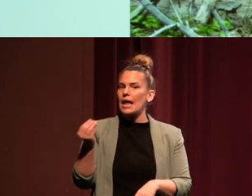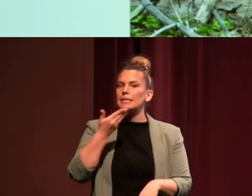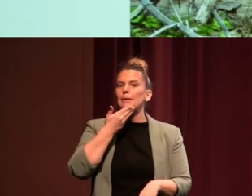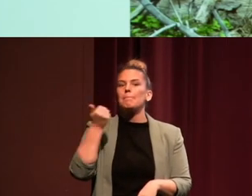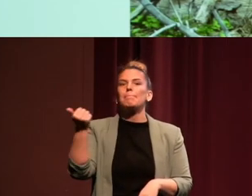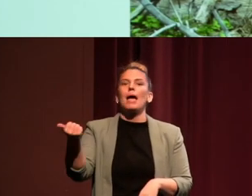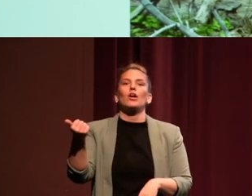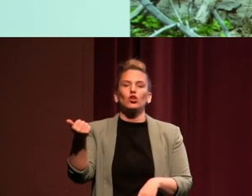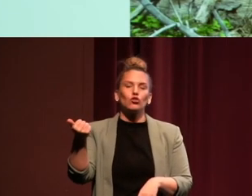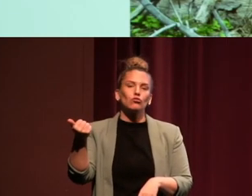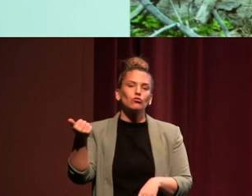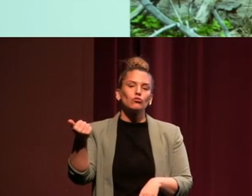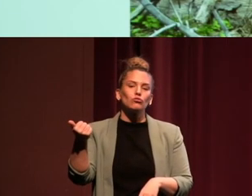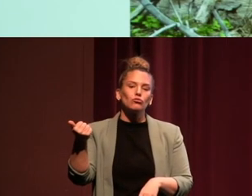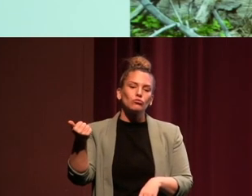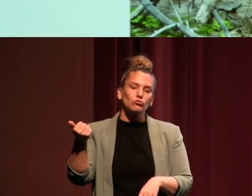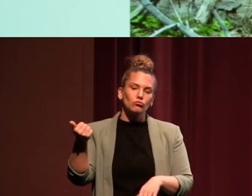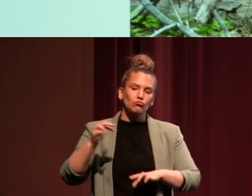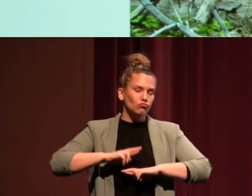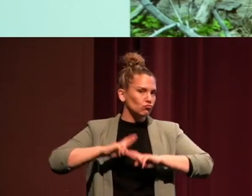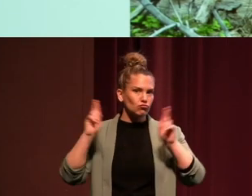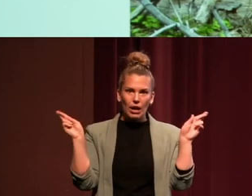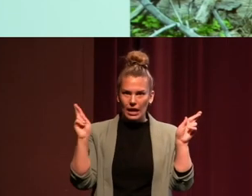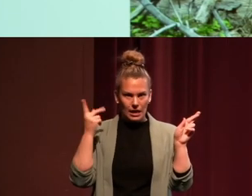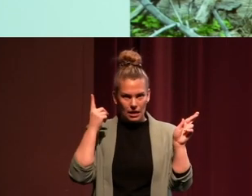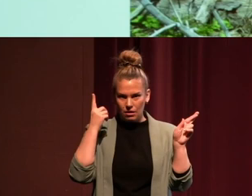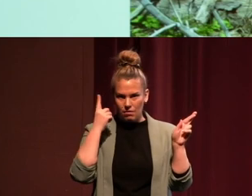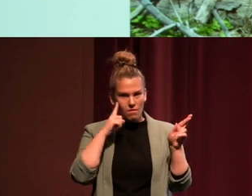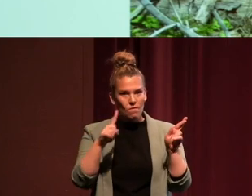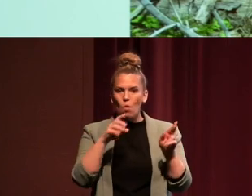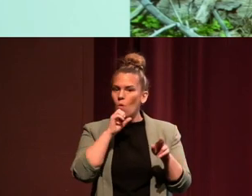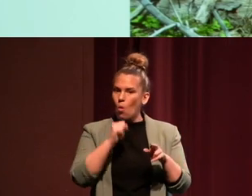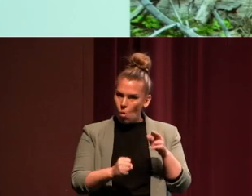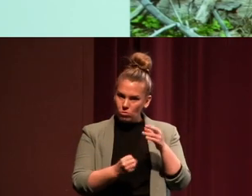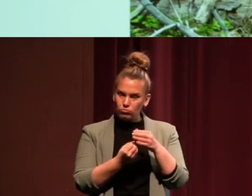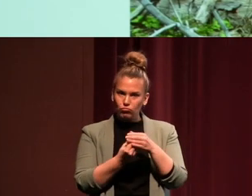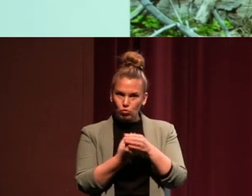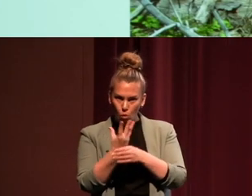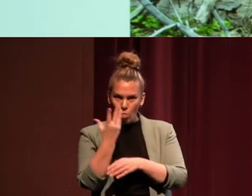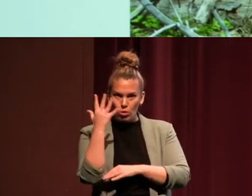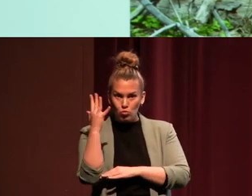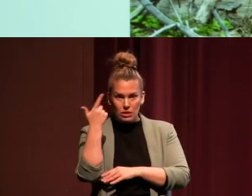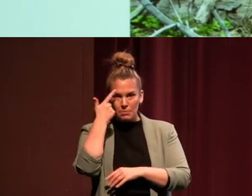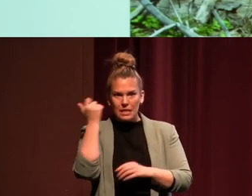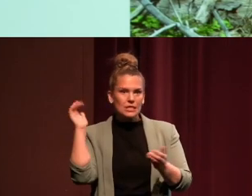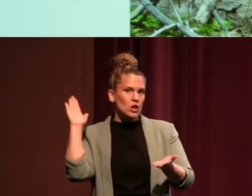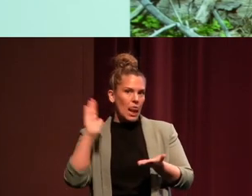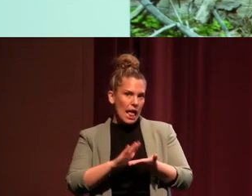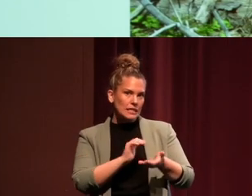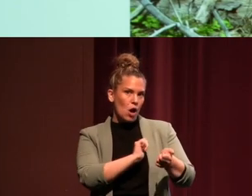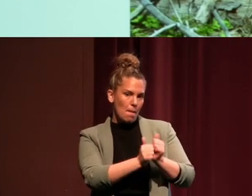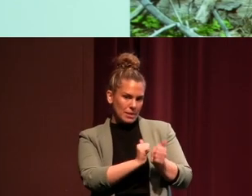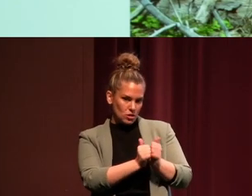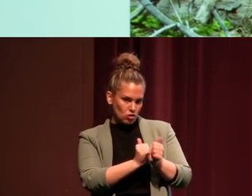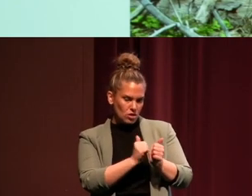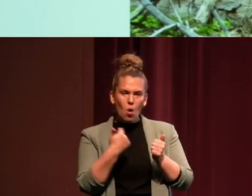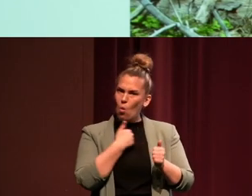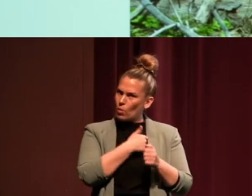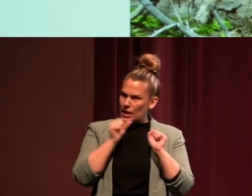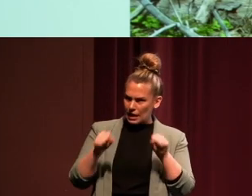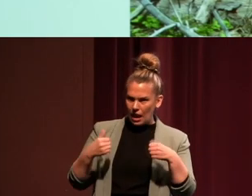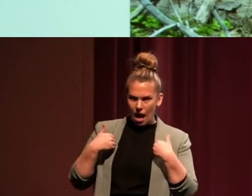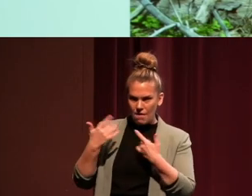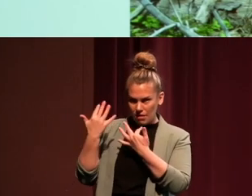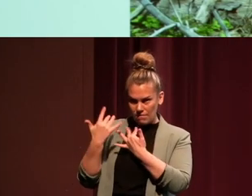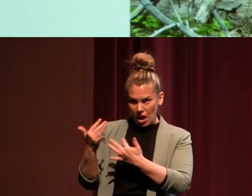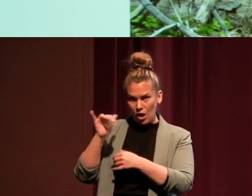the persistence of these old trees in the future because there's less competition. And we can have a fire in this forest now